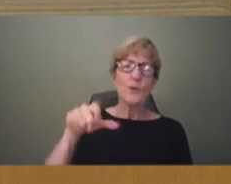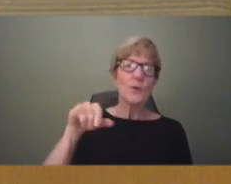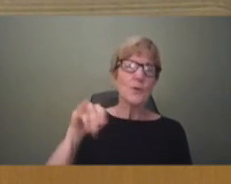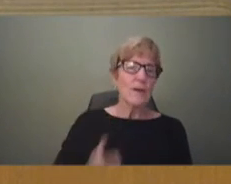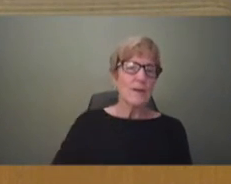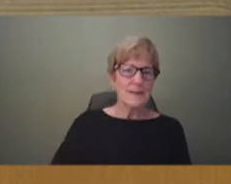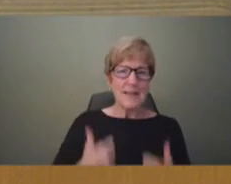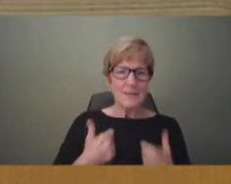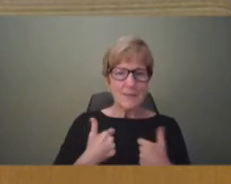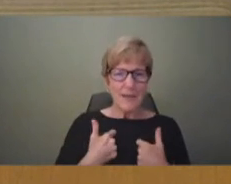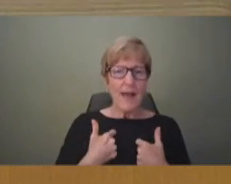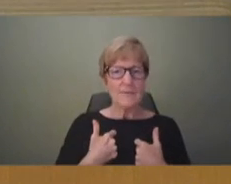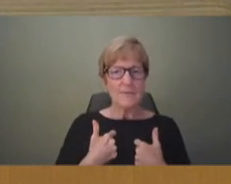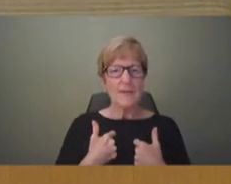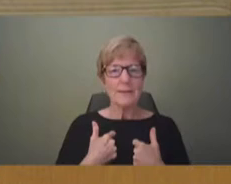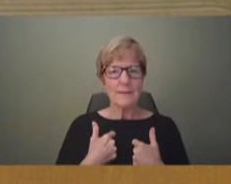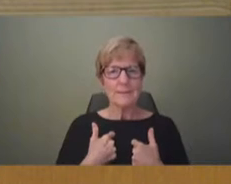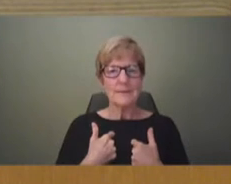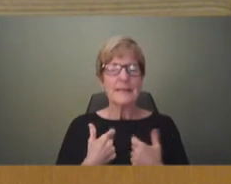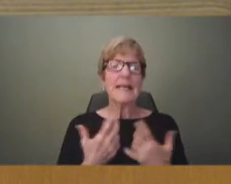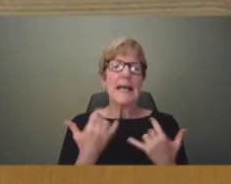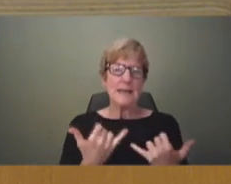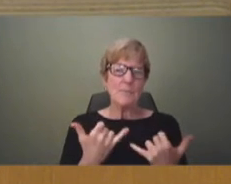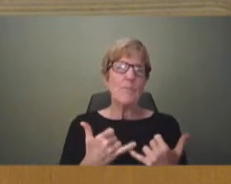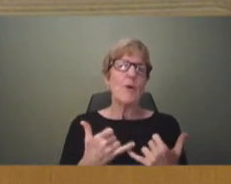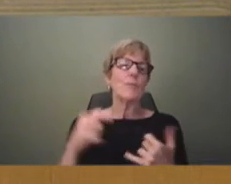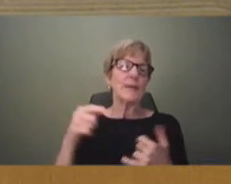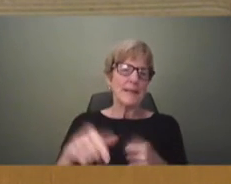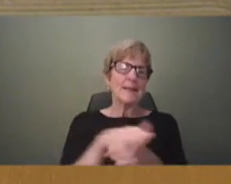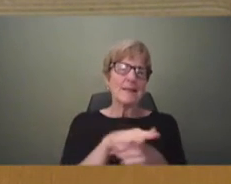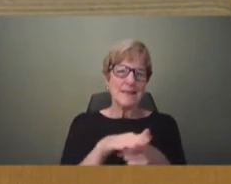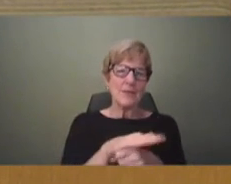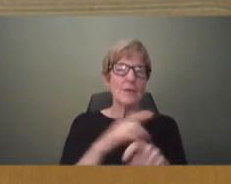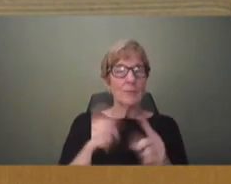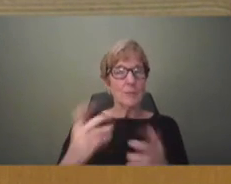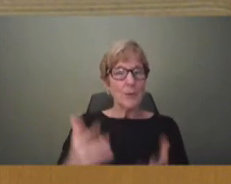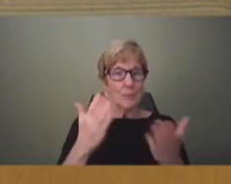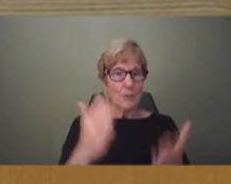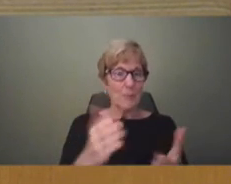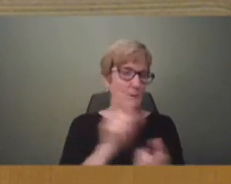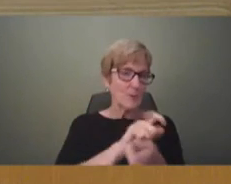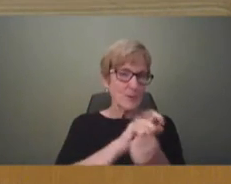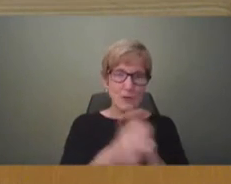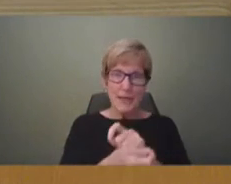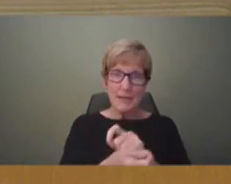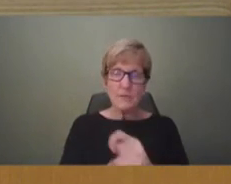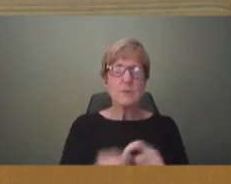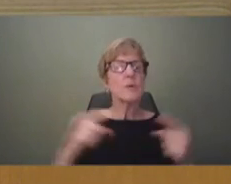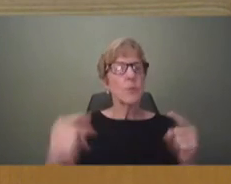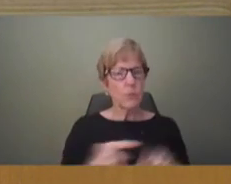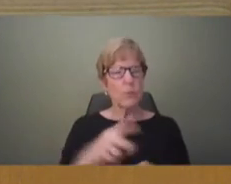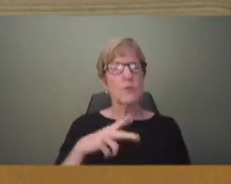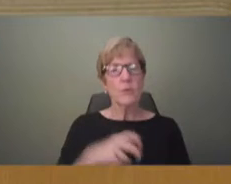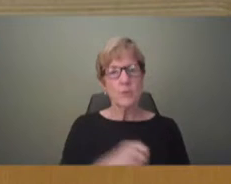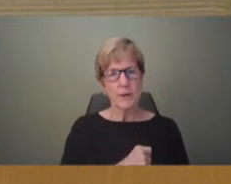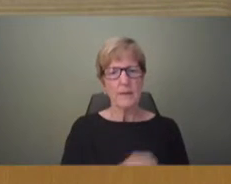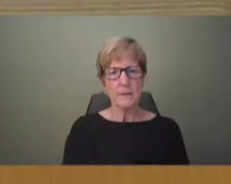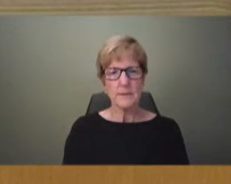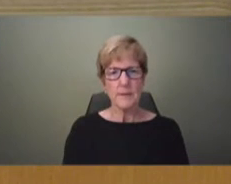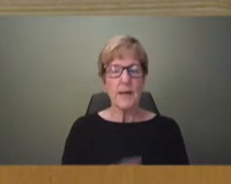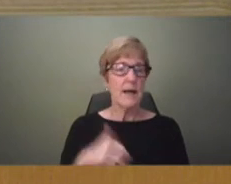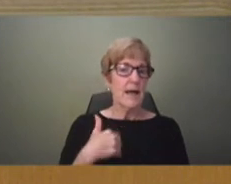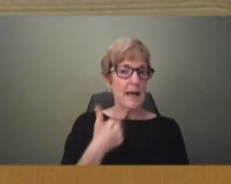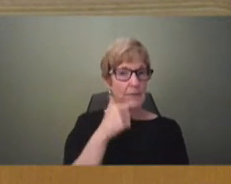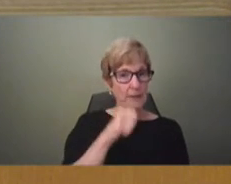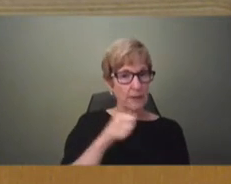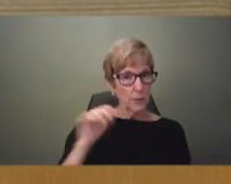the quality of life at the moment here but the proposed changes are G definitely going to hurt us I have a little girl she's